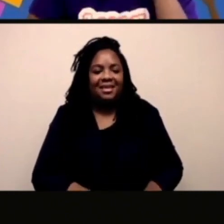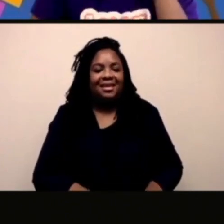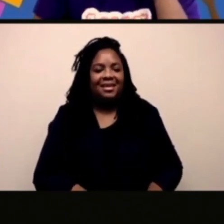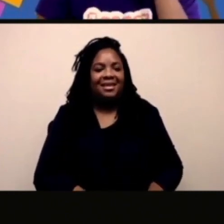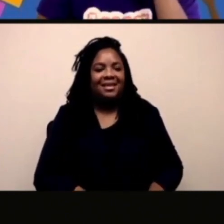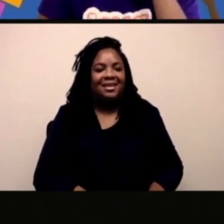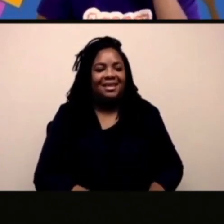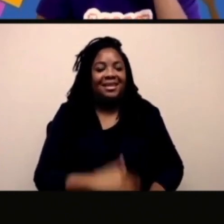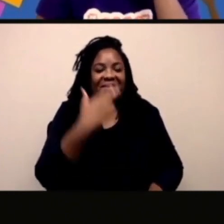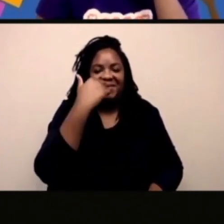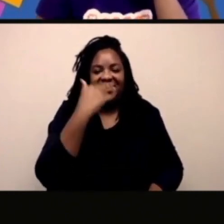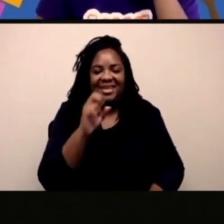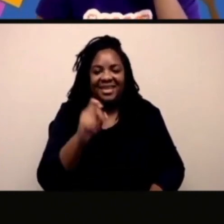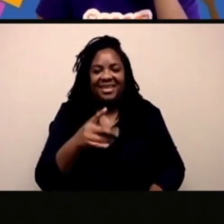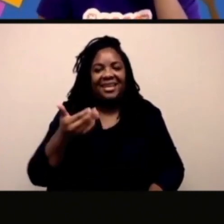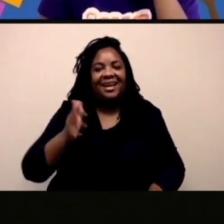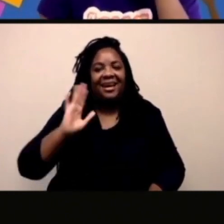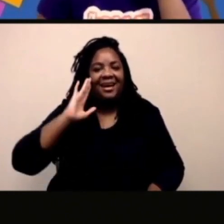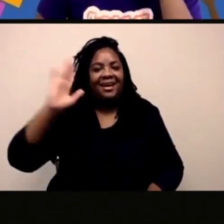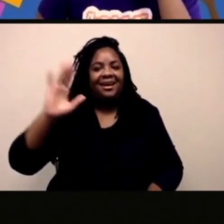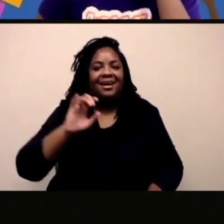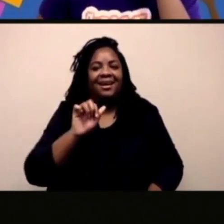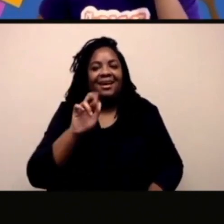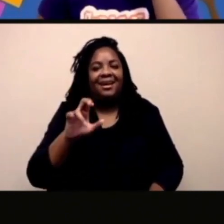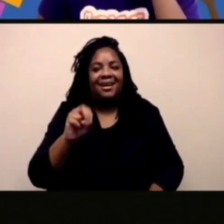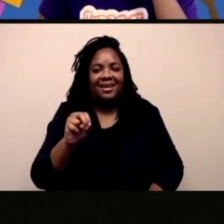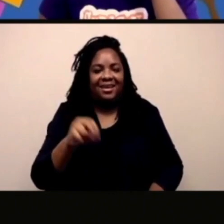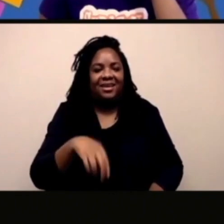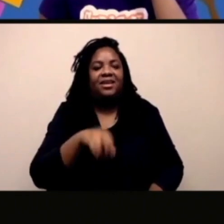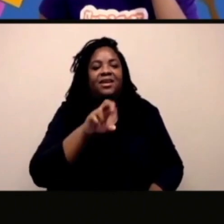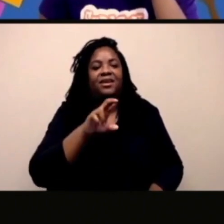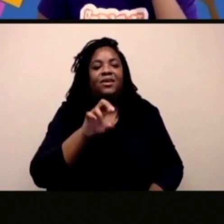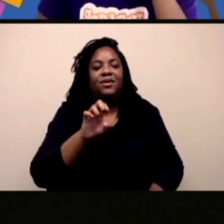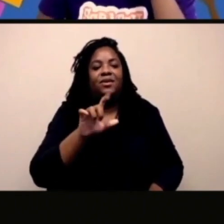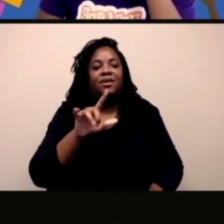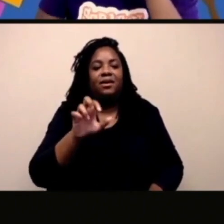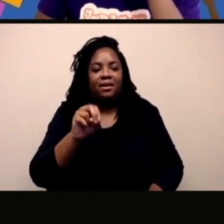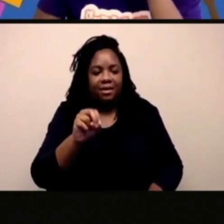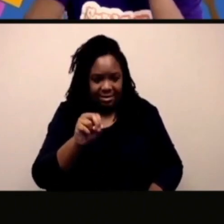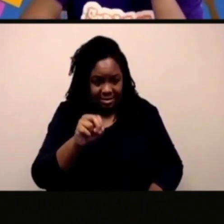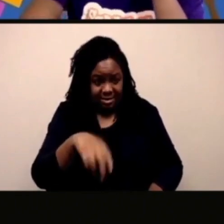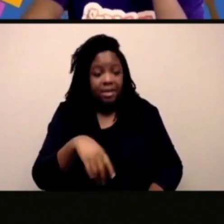Oh, that's funny. I'm Aaron Reuland. I'm the library media teacher,